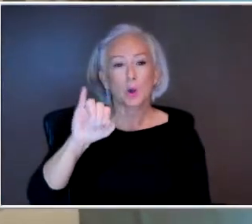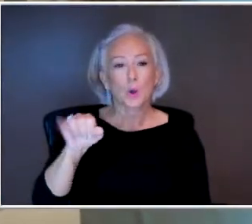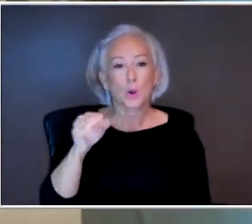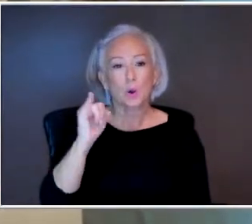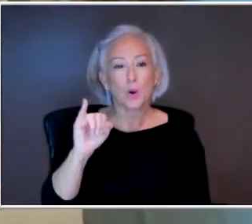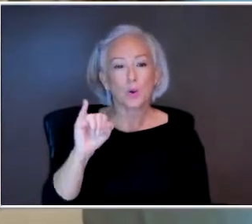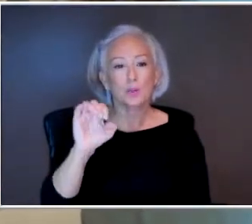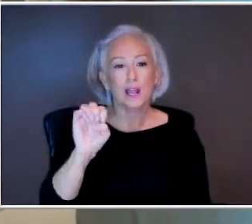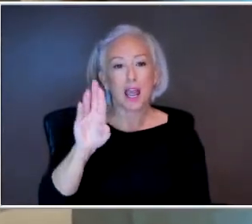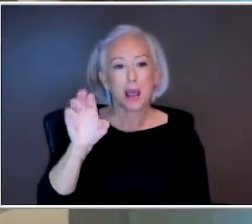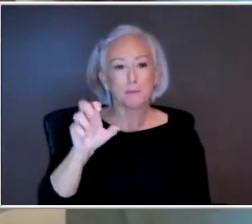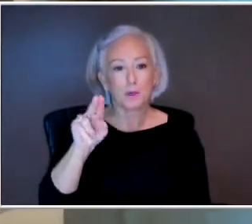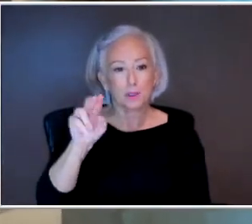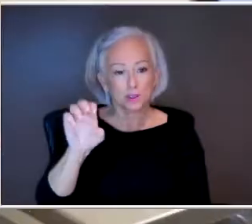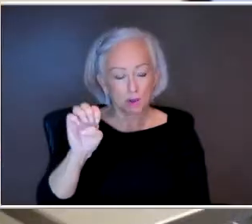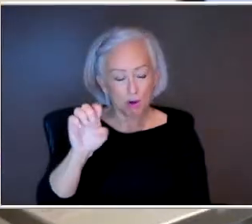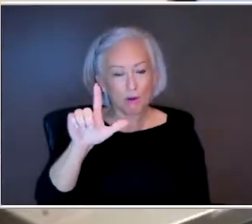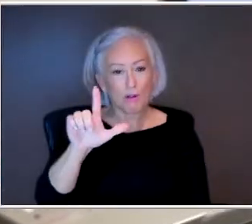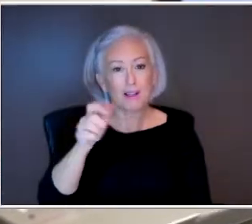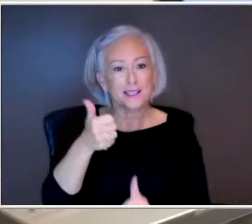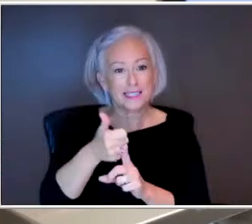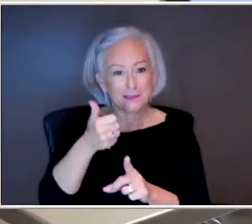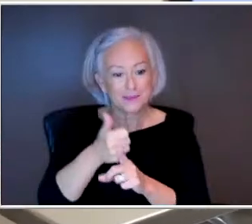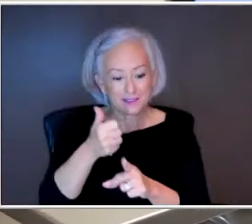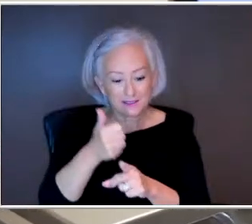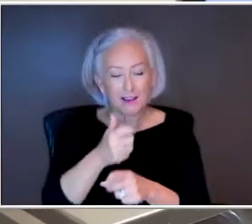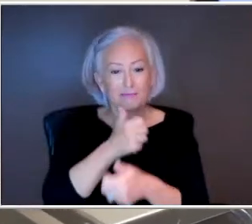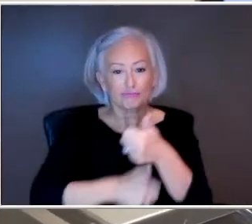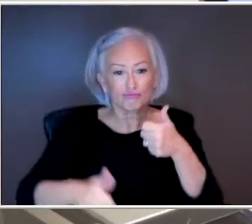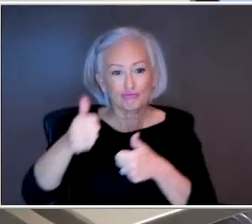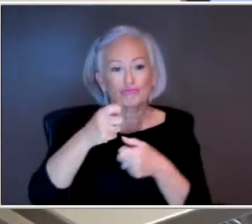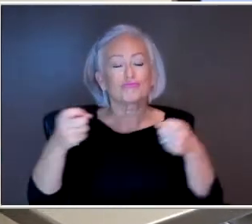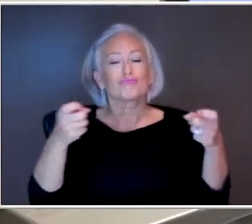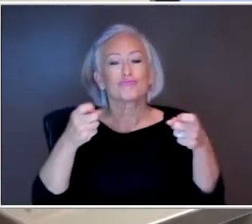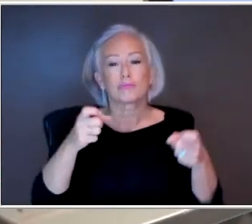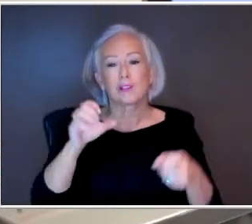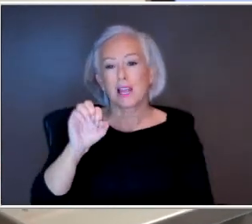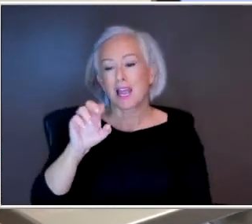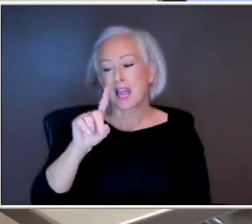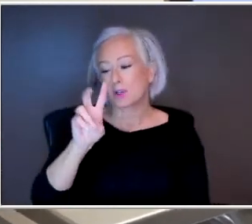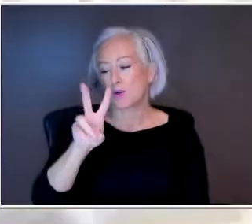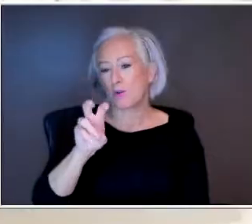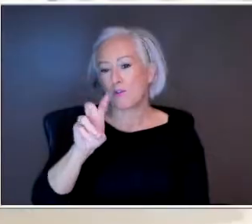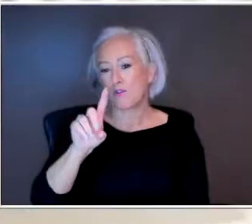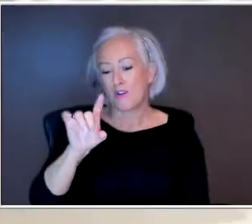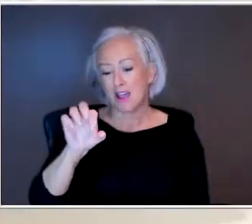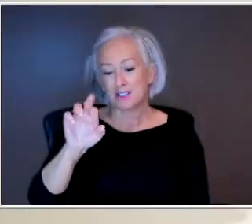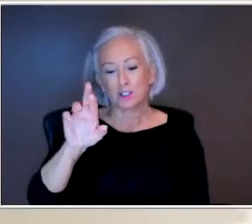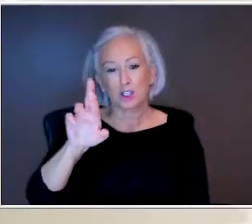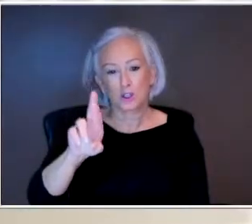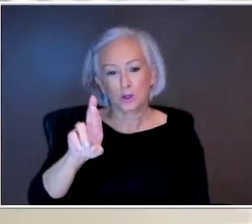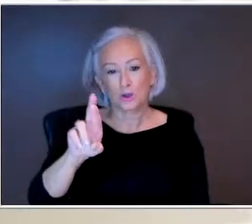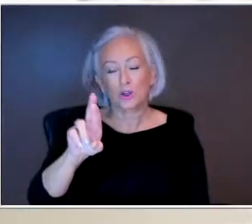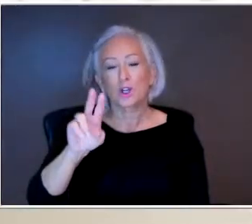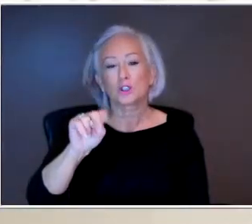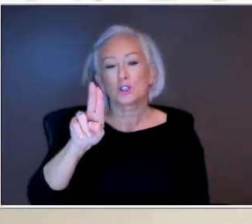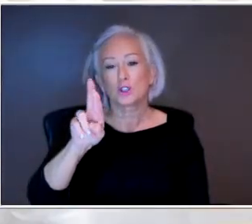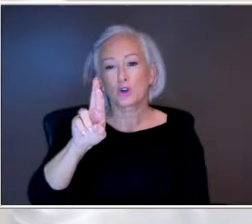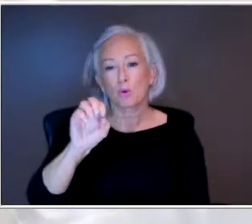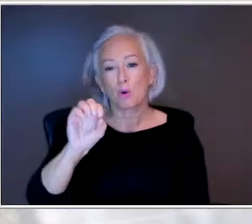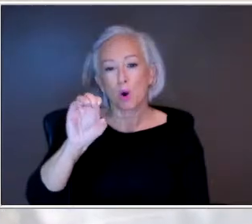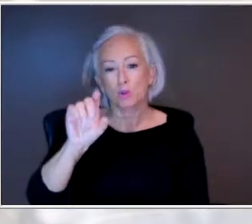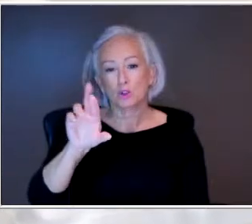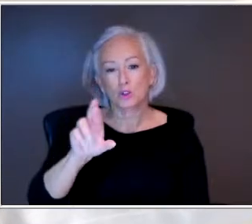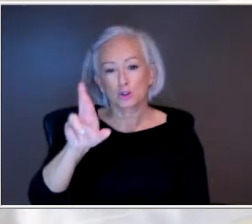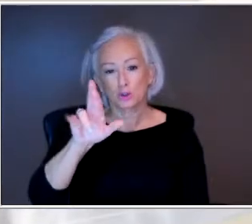at the health system. He performed Christopher's procedure. He had an injury to the carotid artery in the neck, which is something that can happen